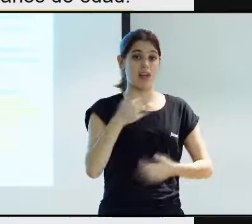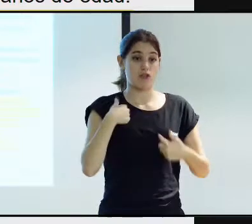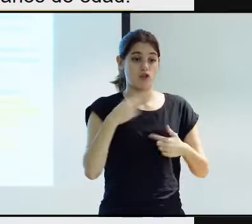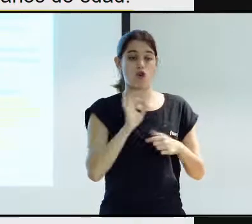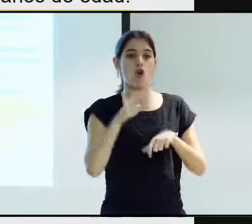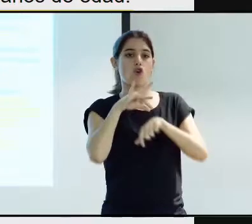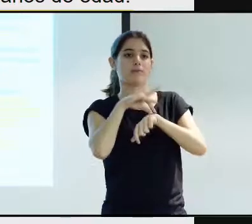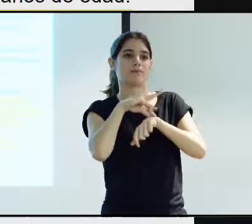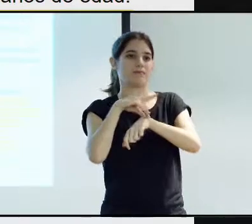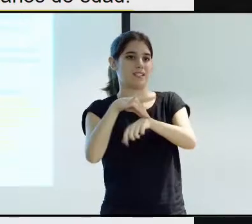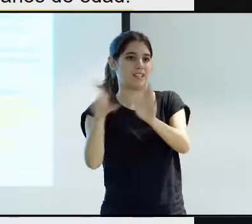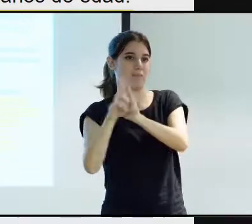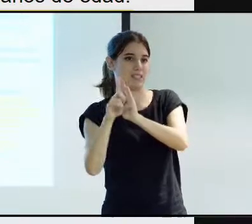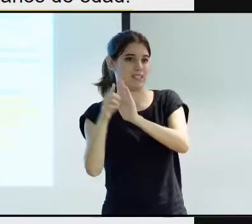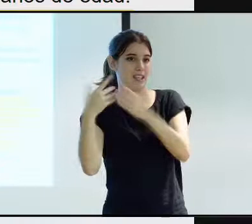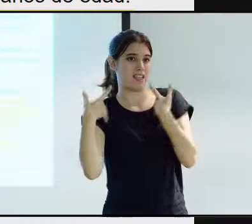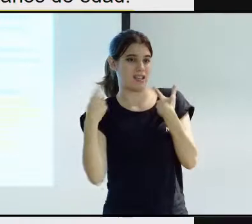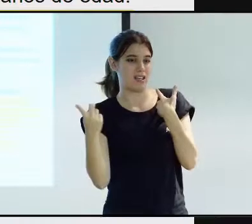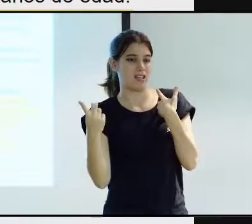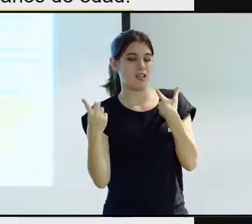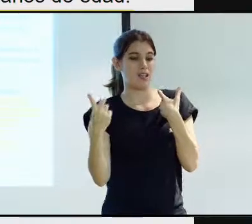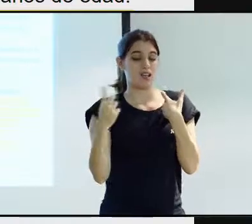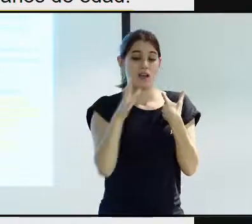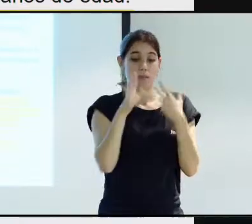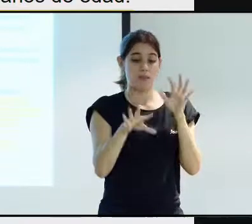here in Valencia, for example, it